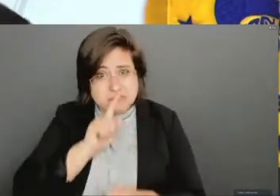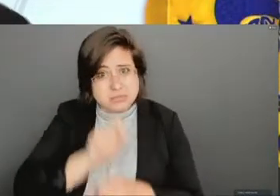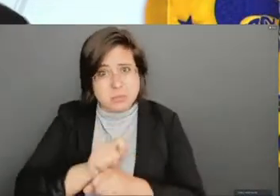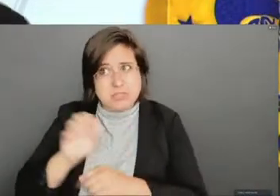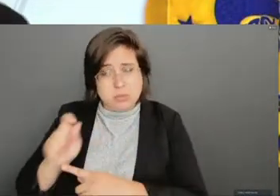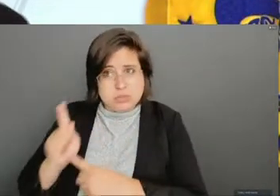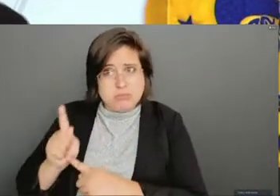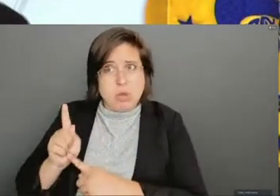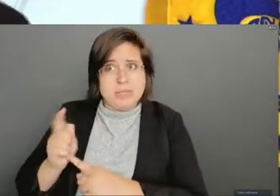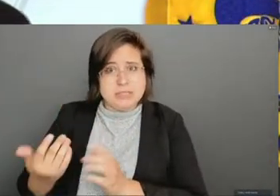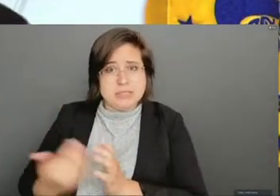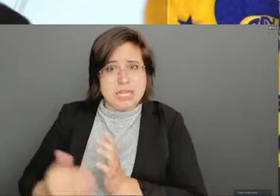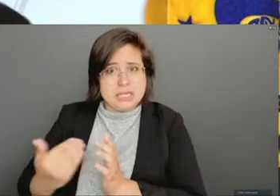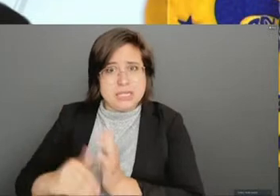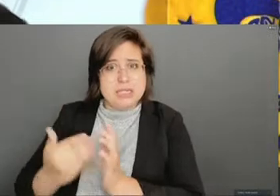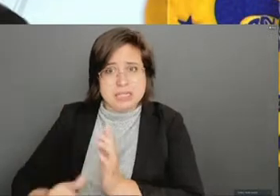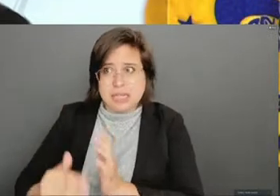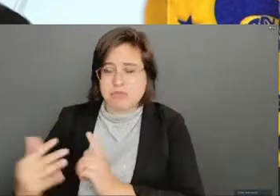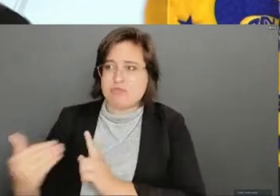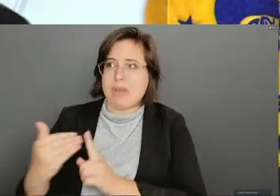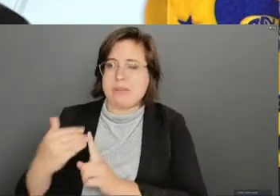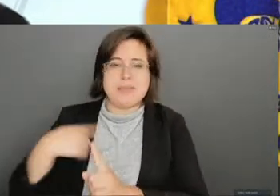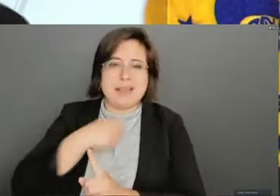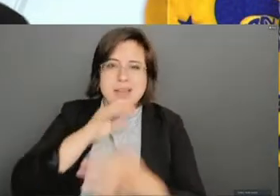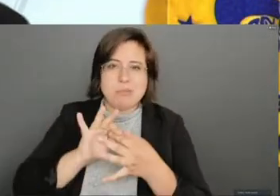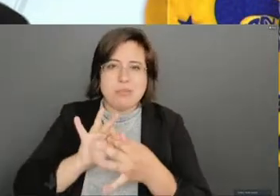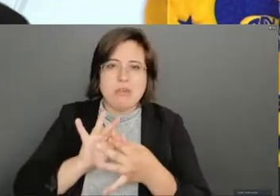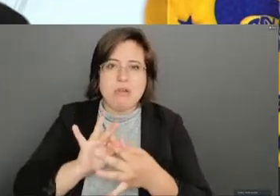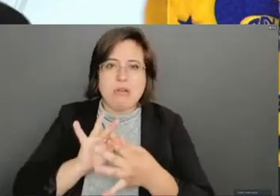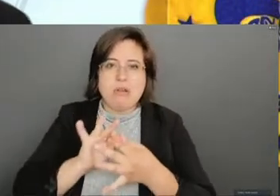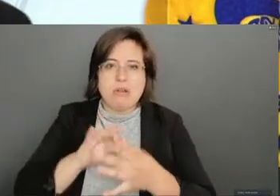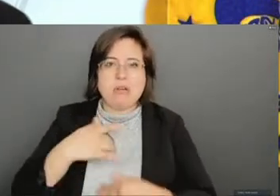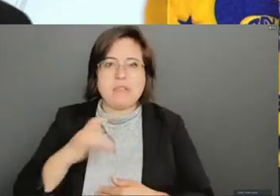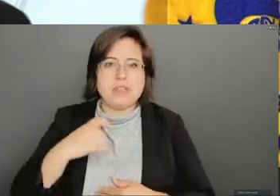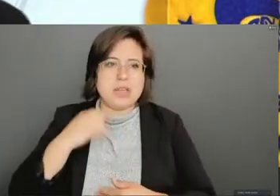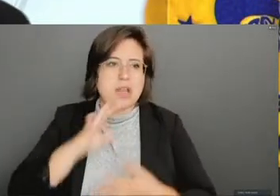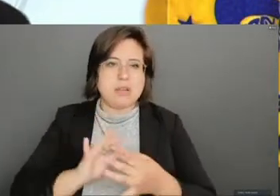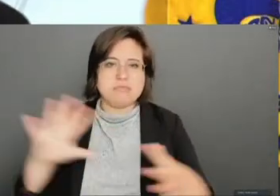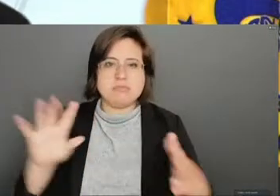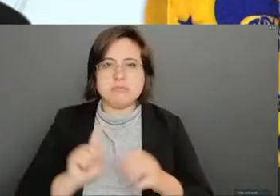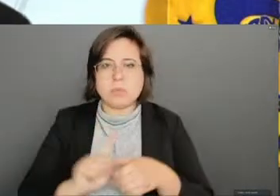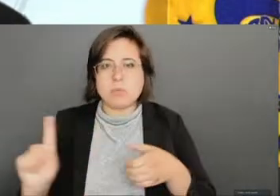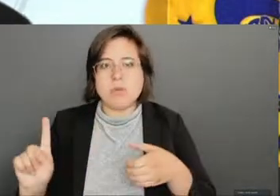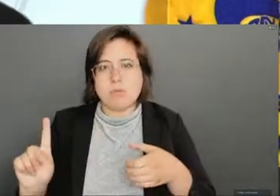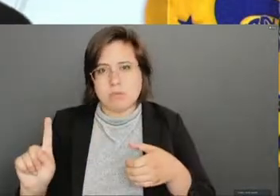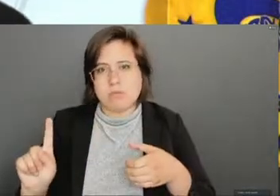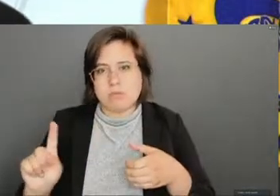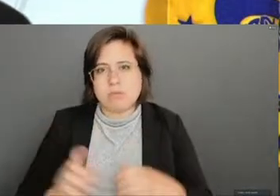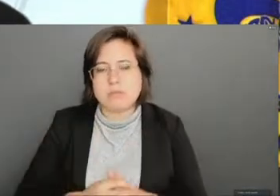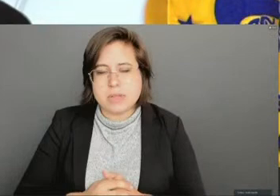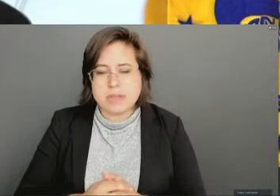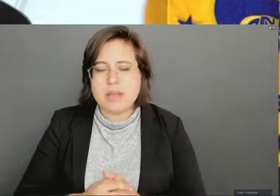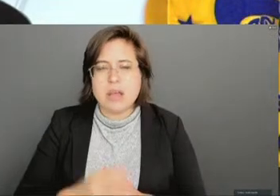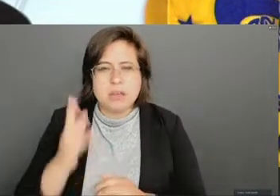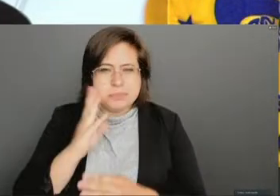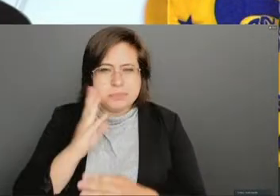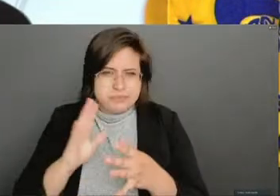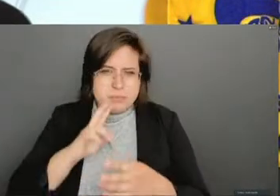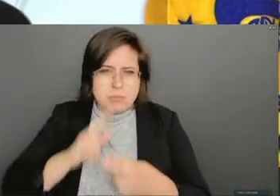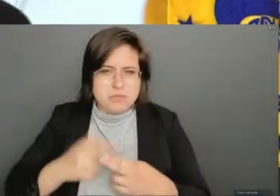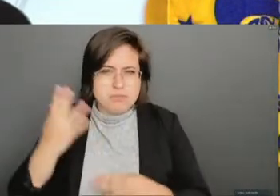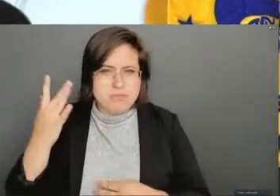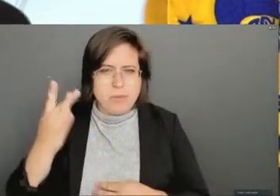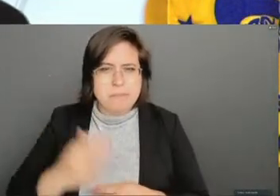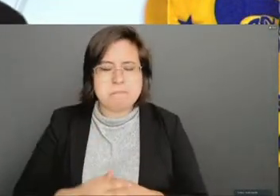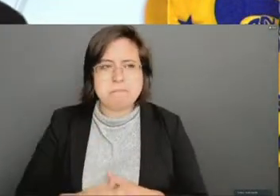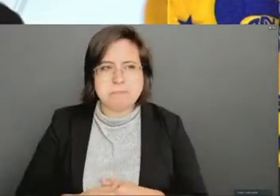that reminded me that I didn't belong, or made me feel that I didn't belong, as a child. And I raise this because I think that